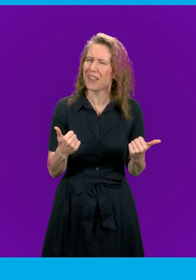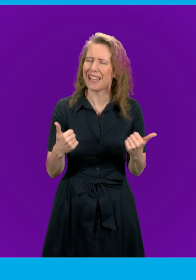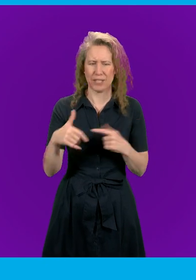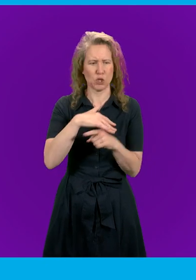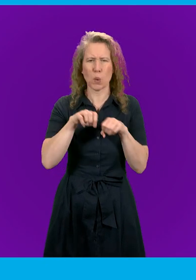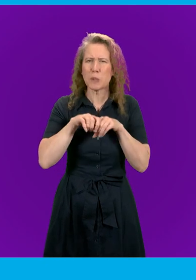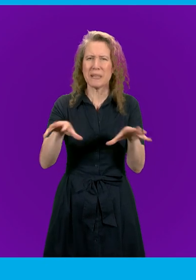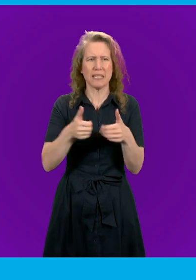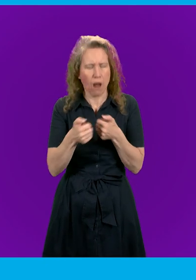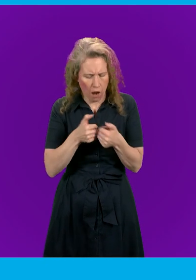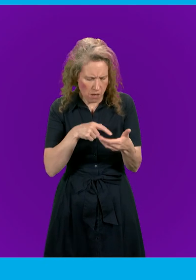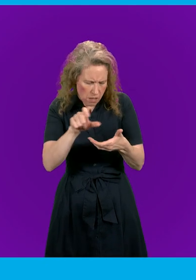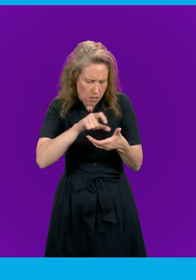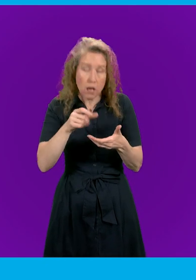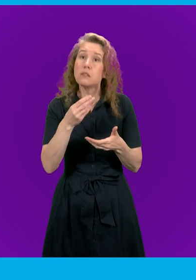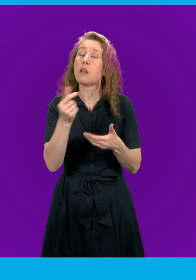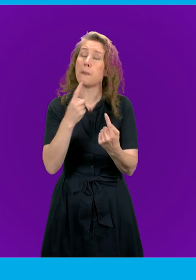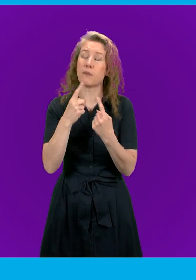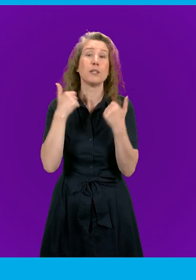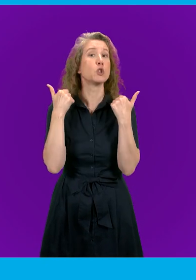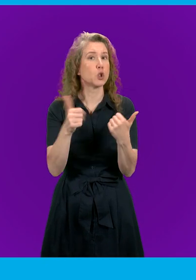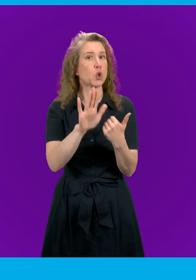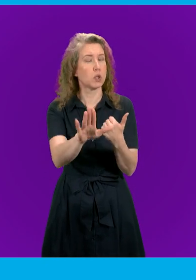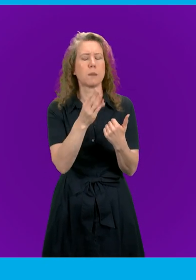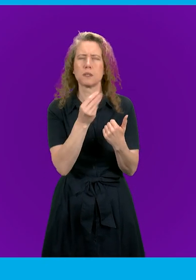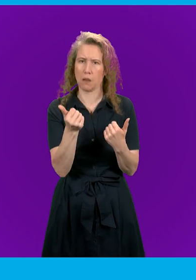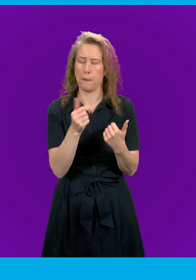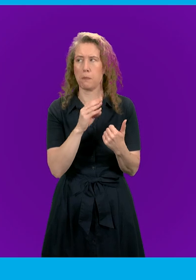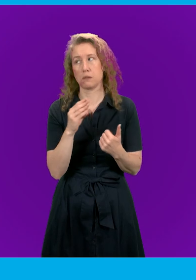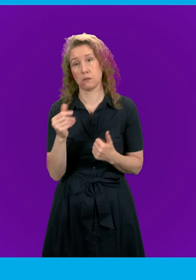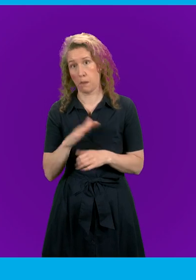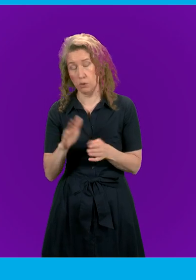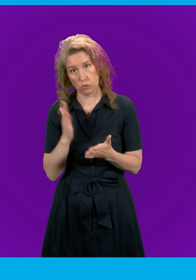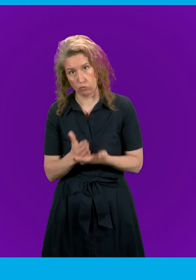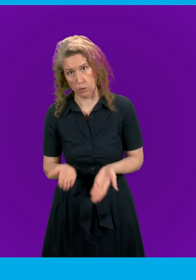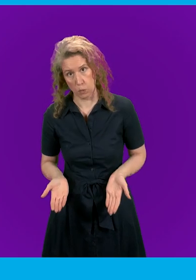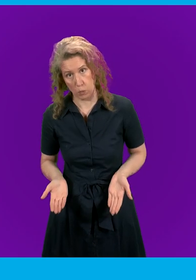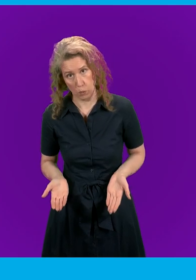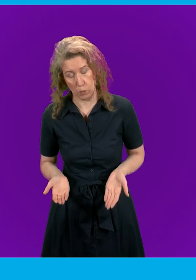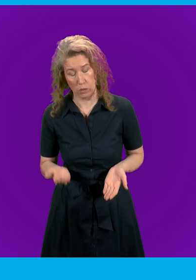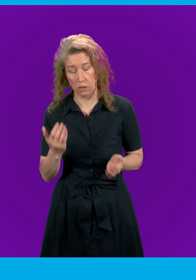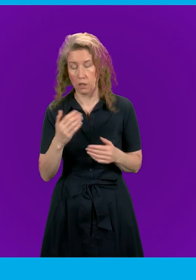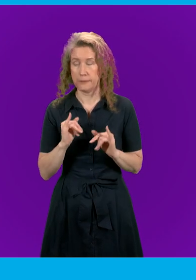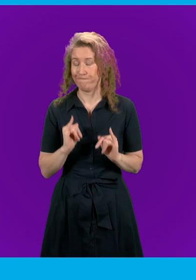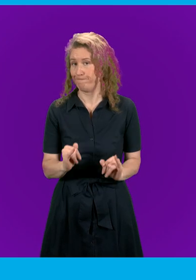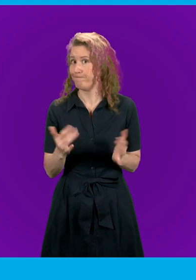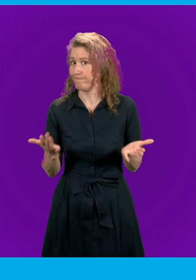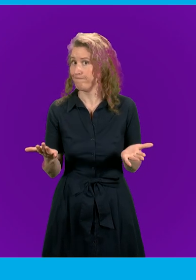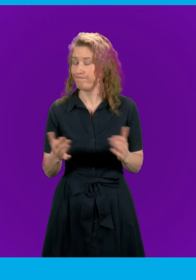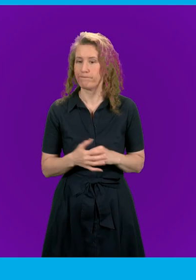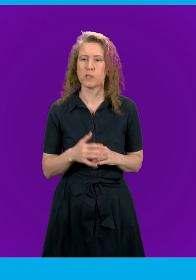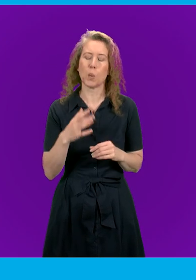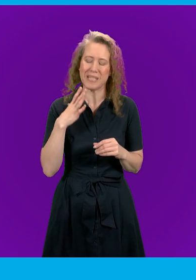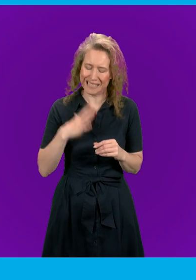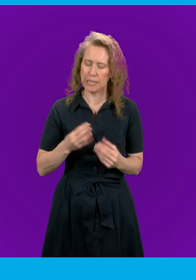media, some of which is great, but some of which isn't actually true. And yeah, you